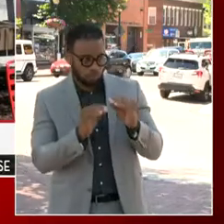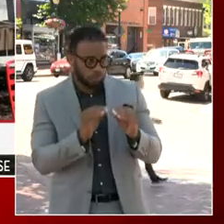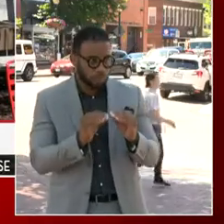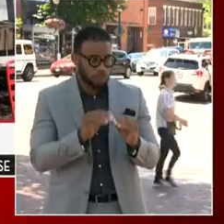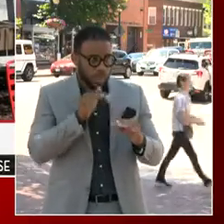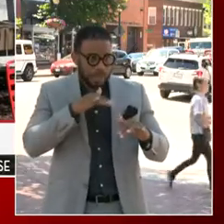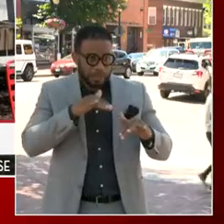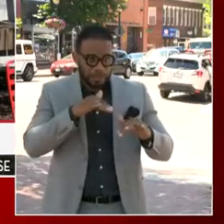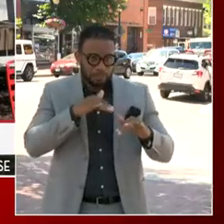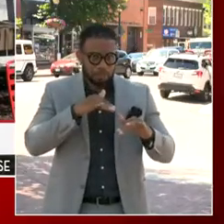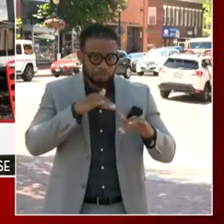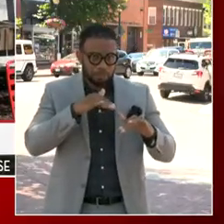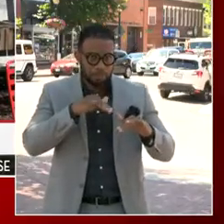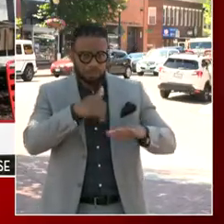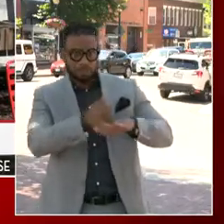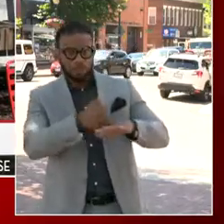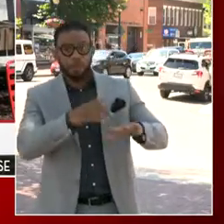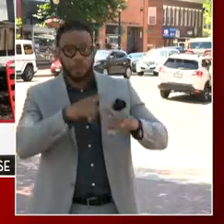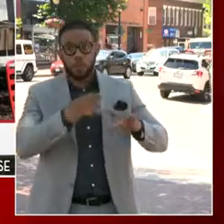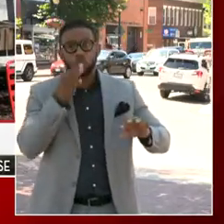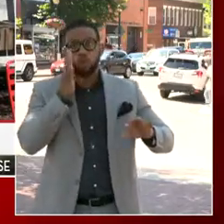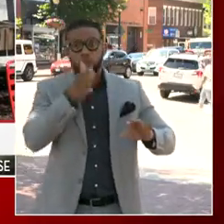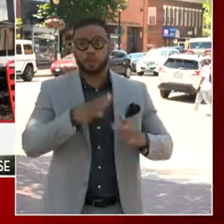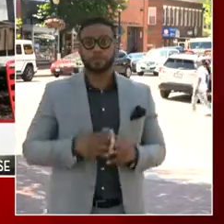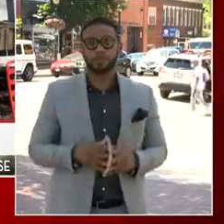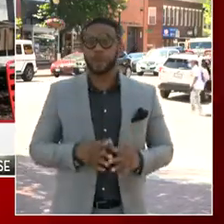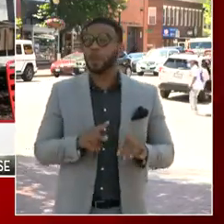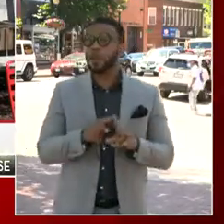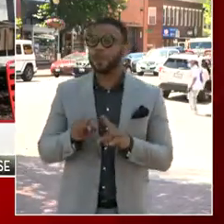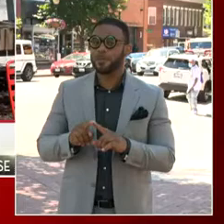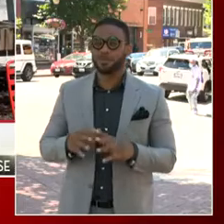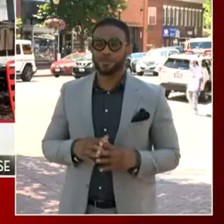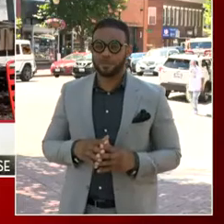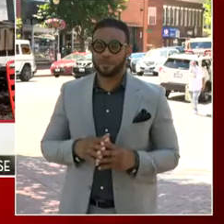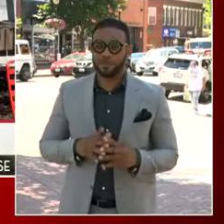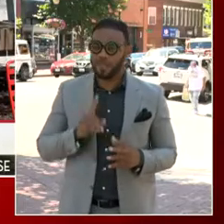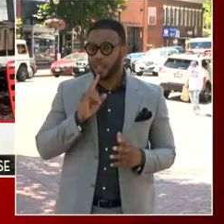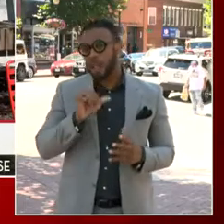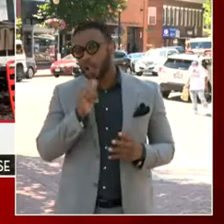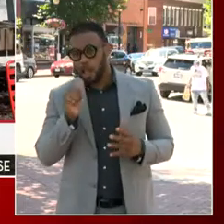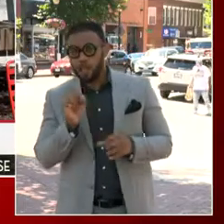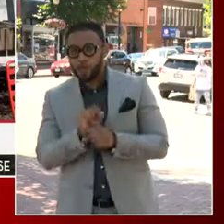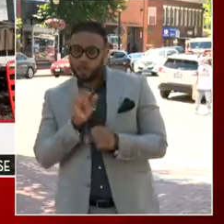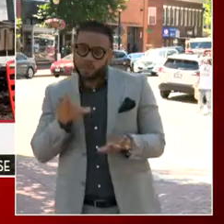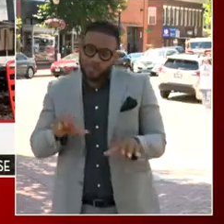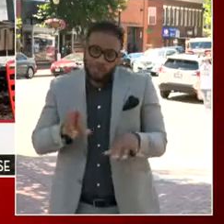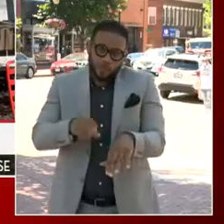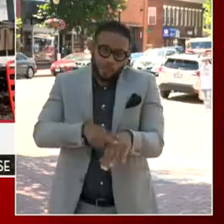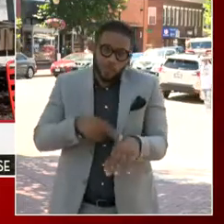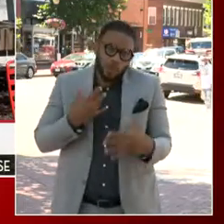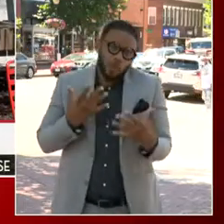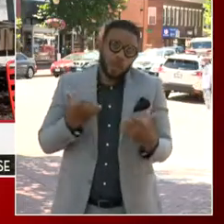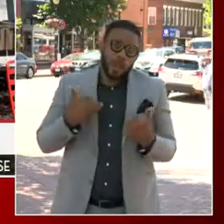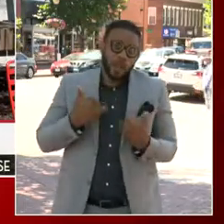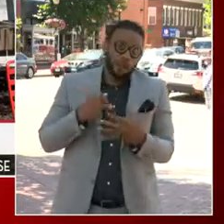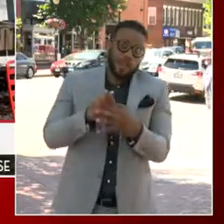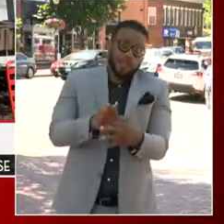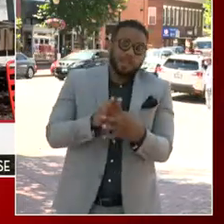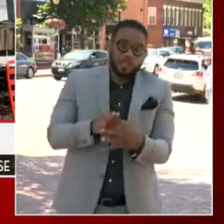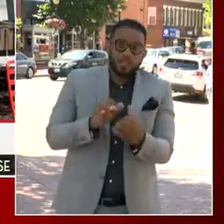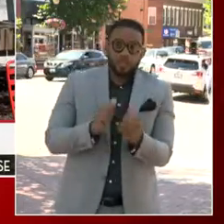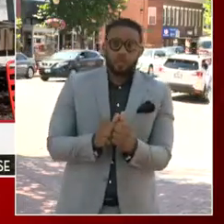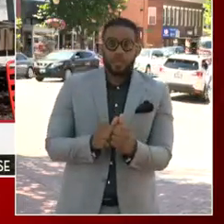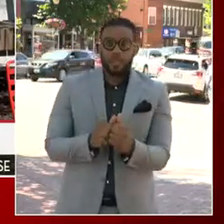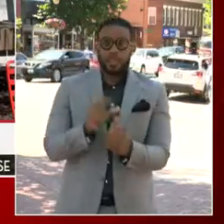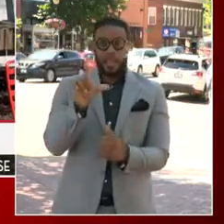have not yet been established. Also, there is other work to be done. We want to have a relationship with